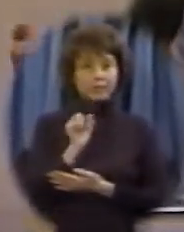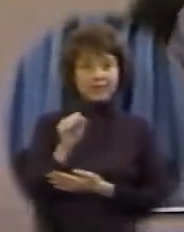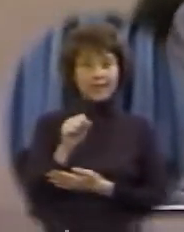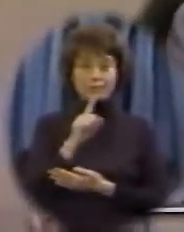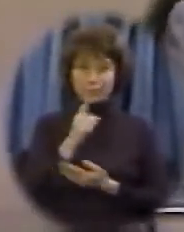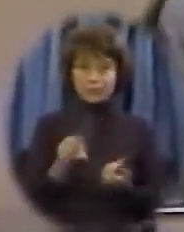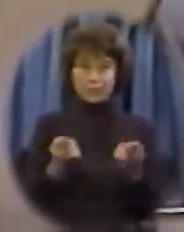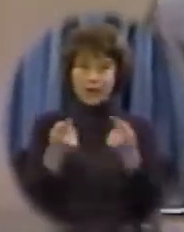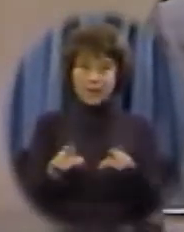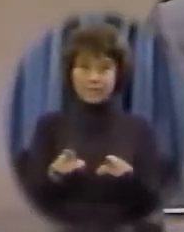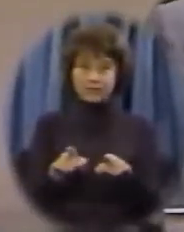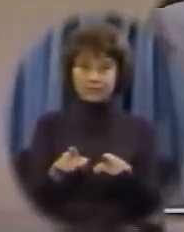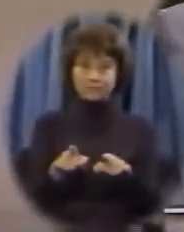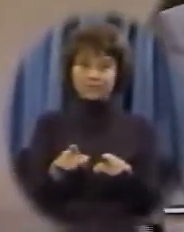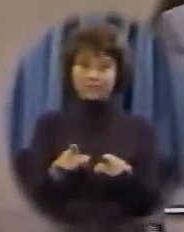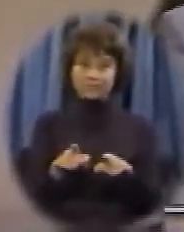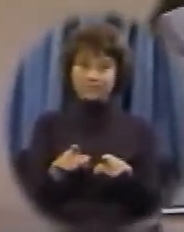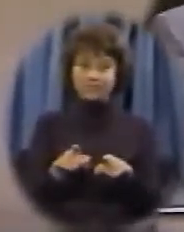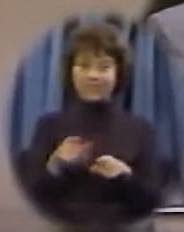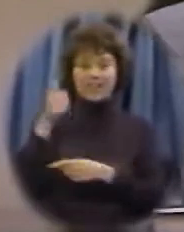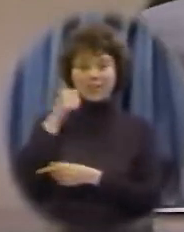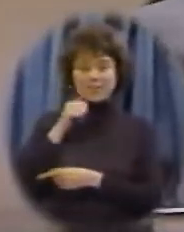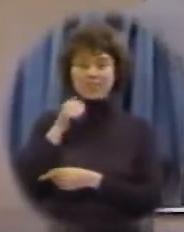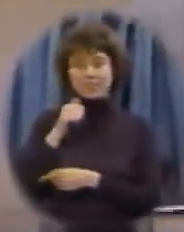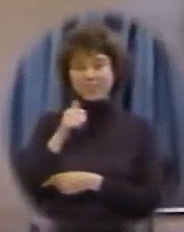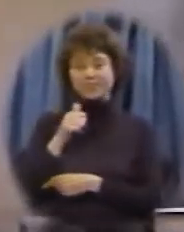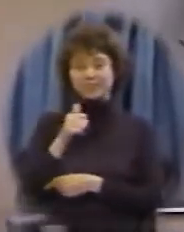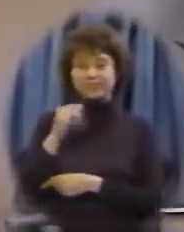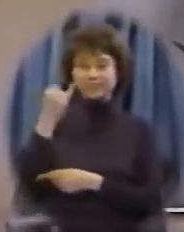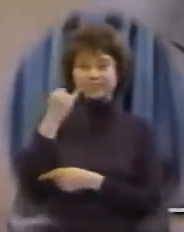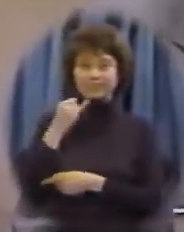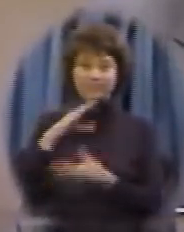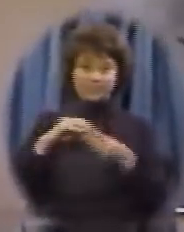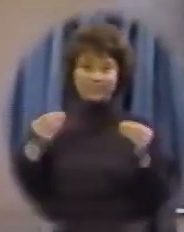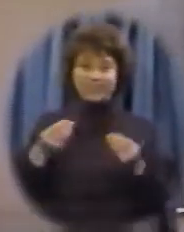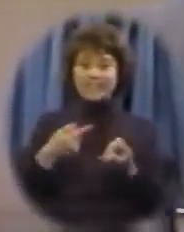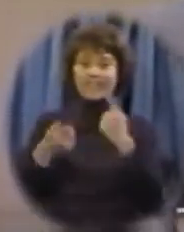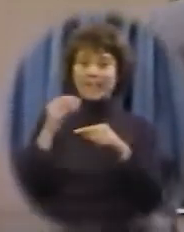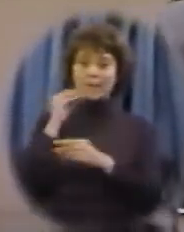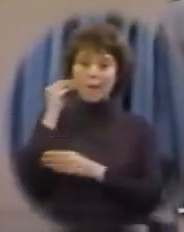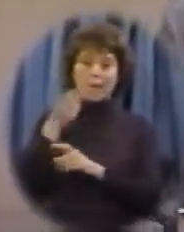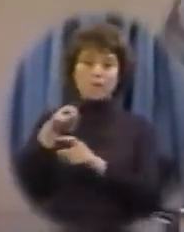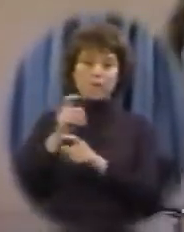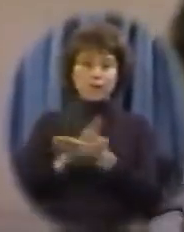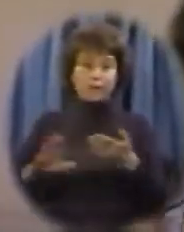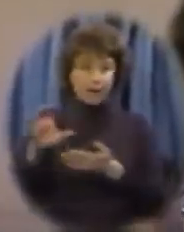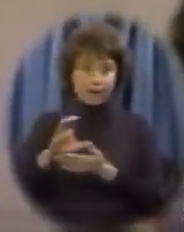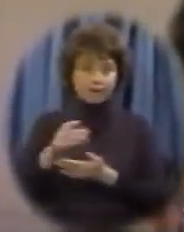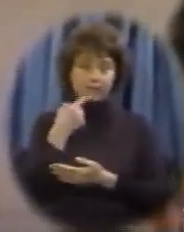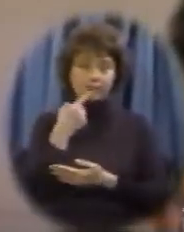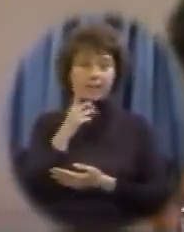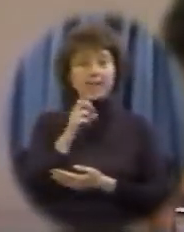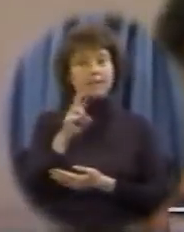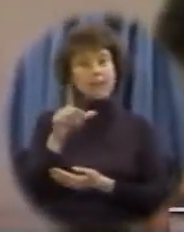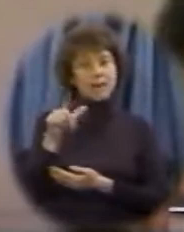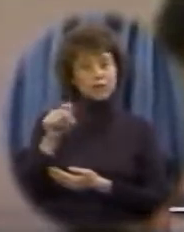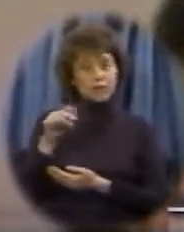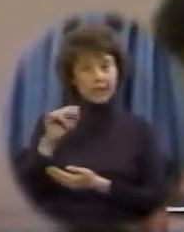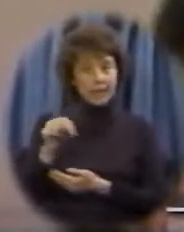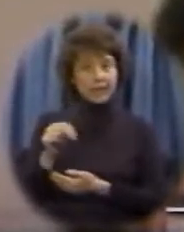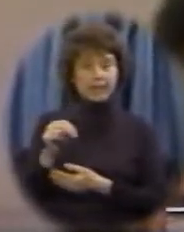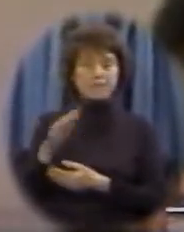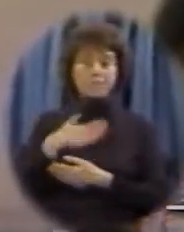born of a virgin. A little girl came home from college one day and said to me, Dr. Lakin, the professor said that Jesus couldn't have been born